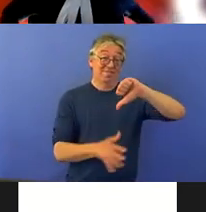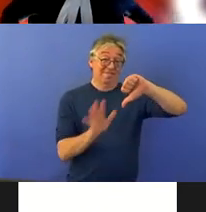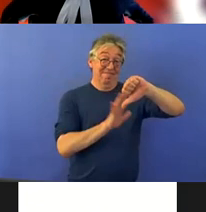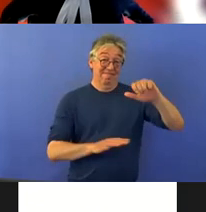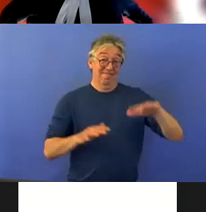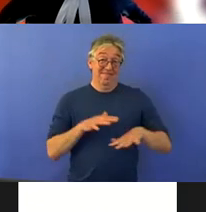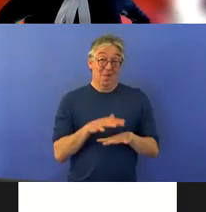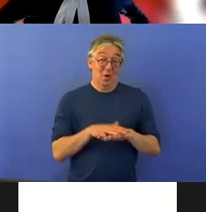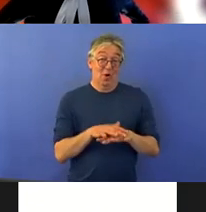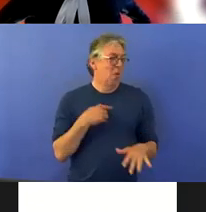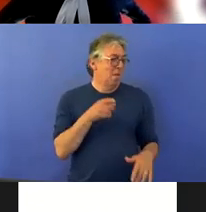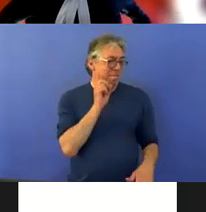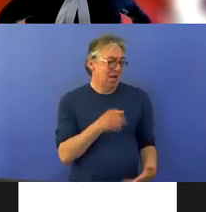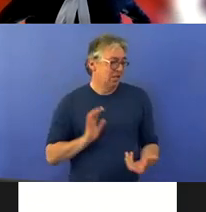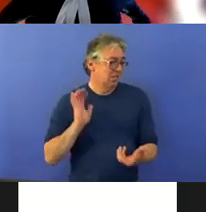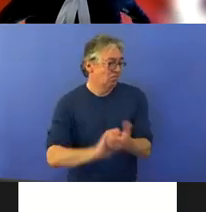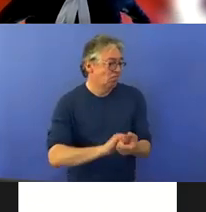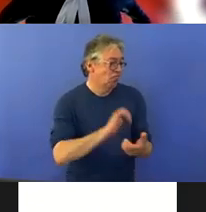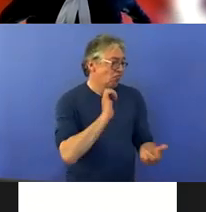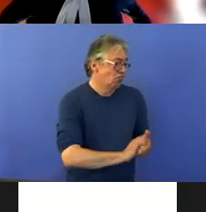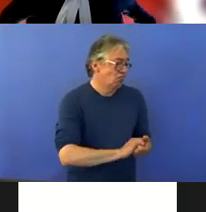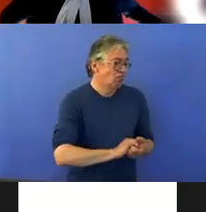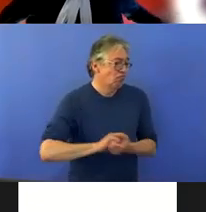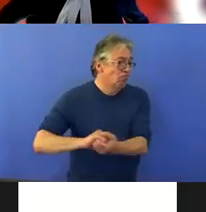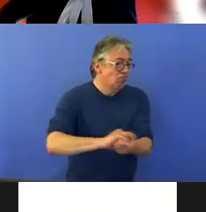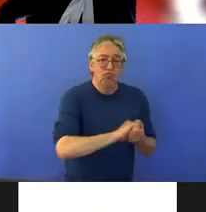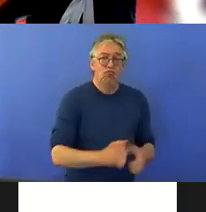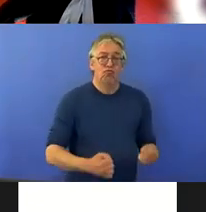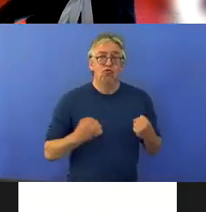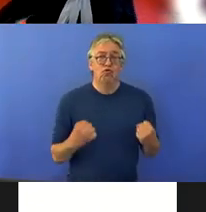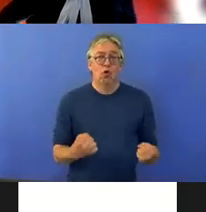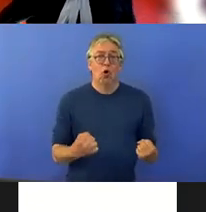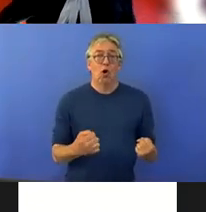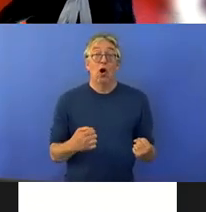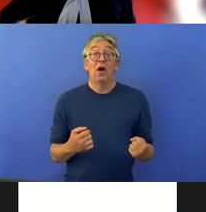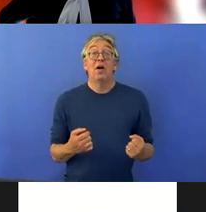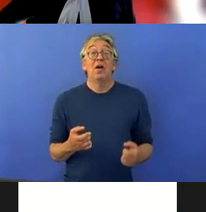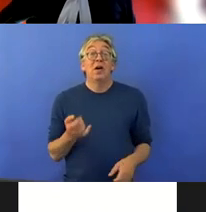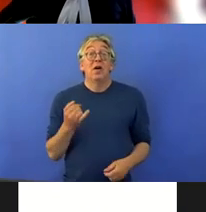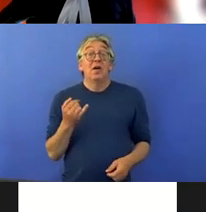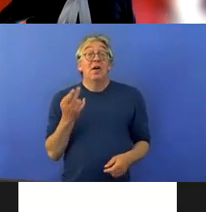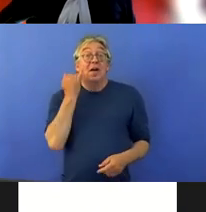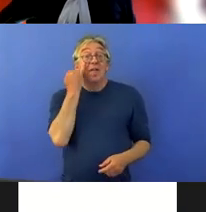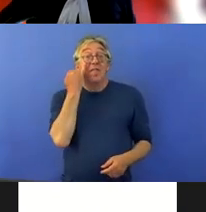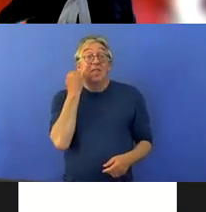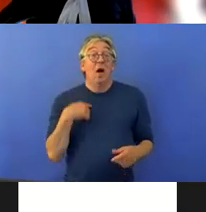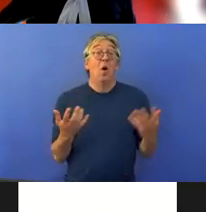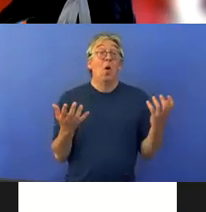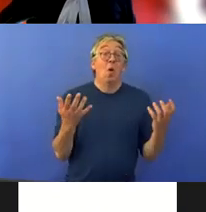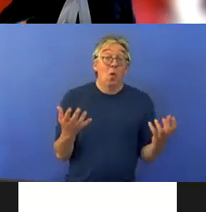work and we want to really push for the legislation to recognize what we're